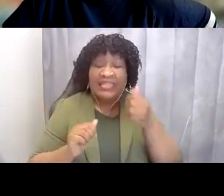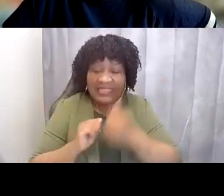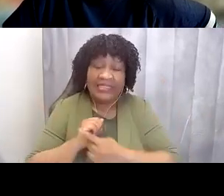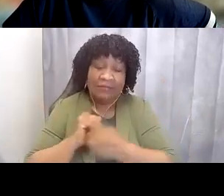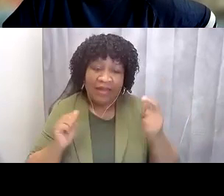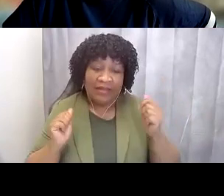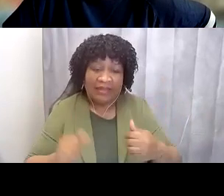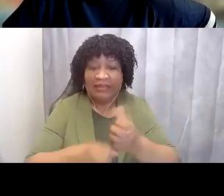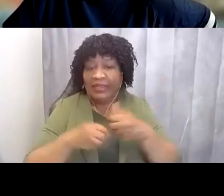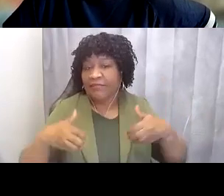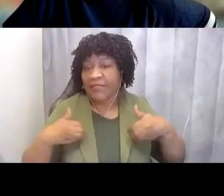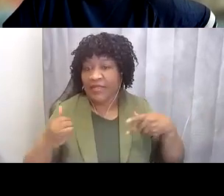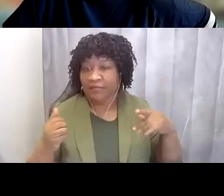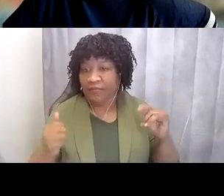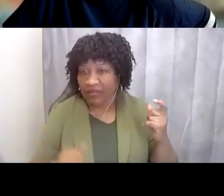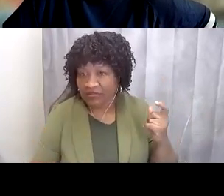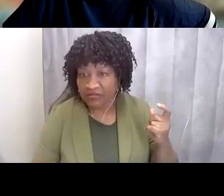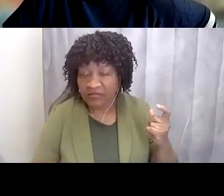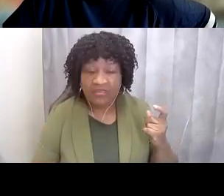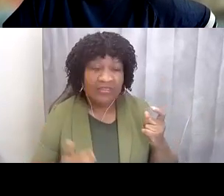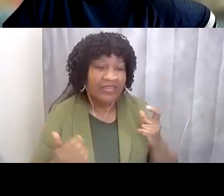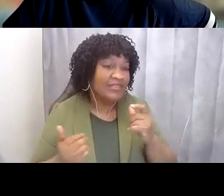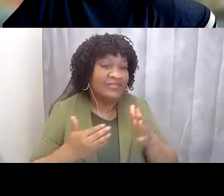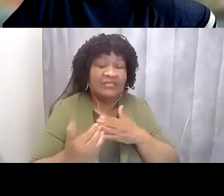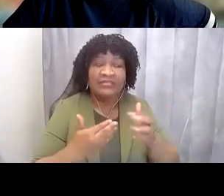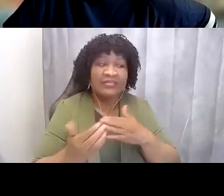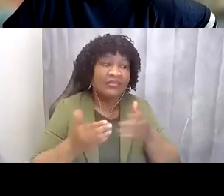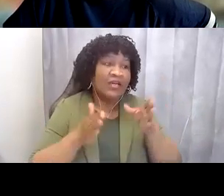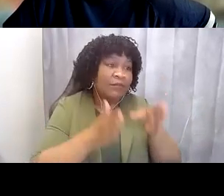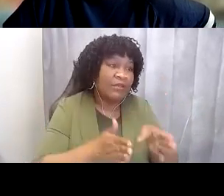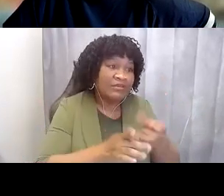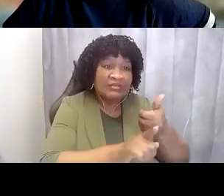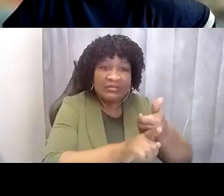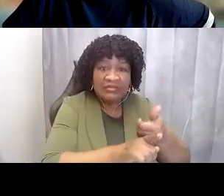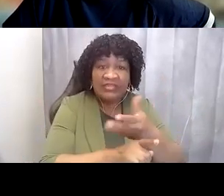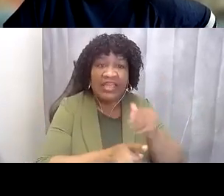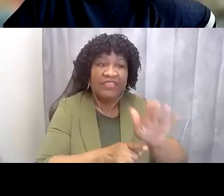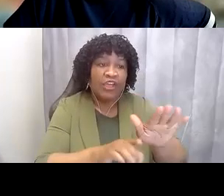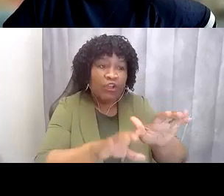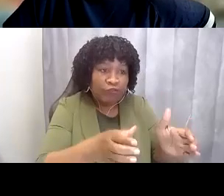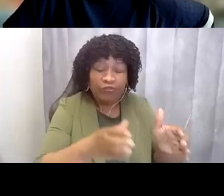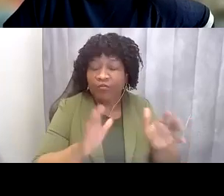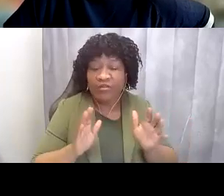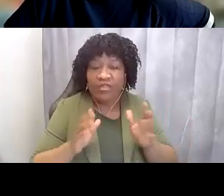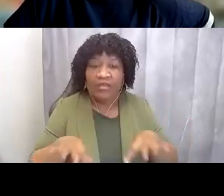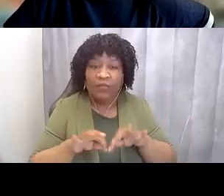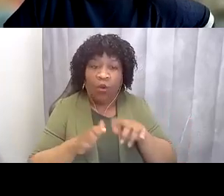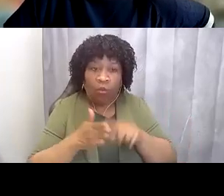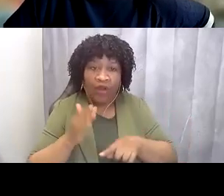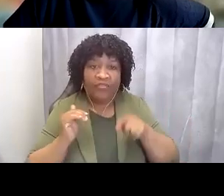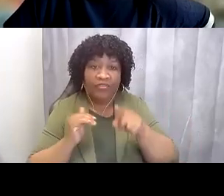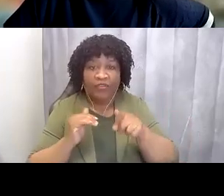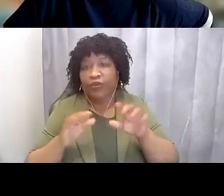it. It's not about a person and their group, it's about what they're